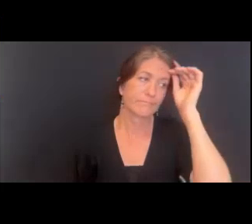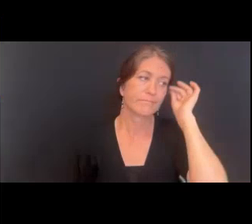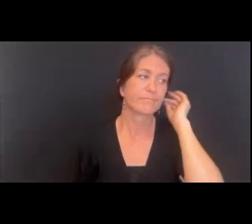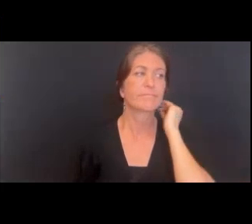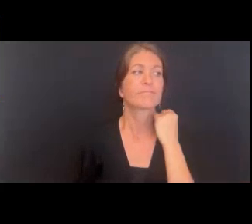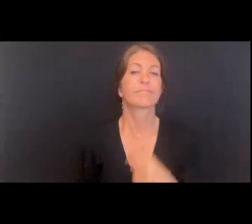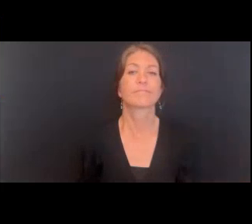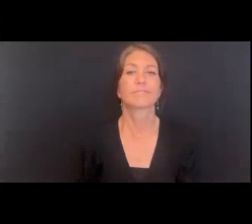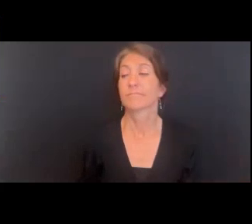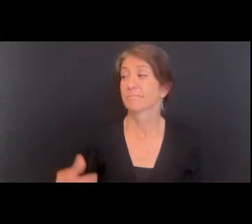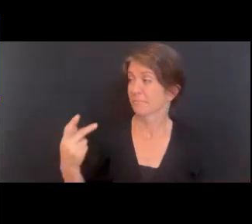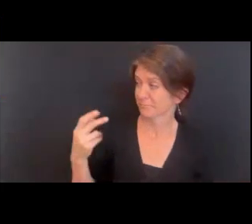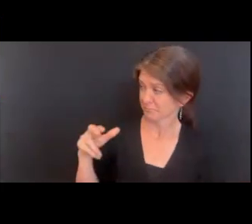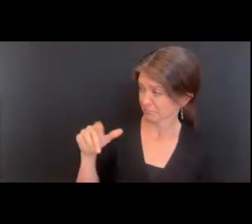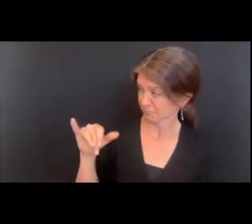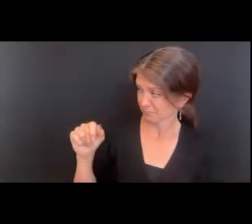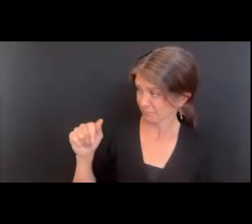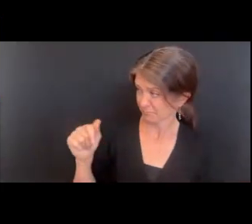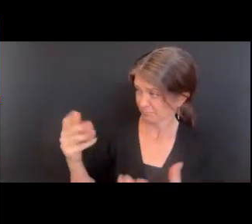Priska, would you like to speak to this?